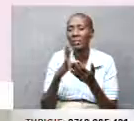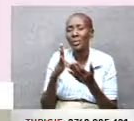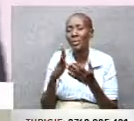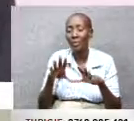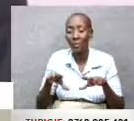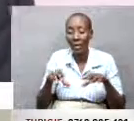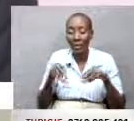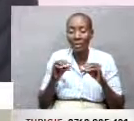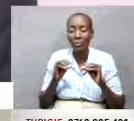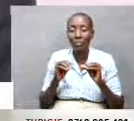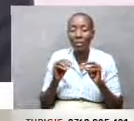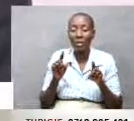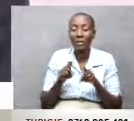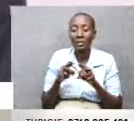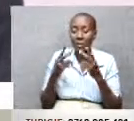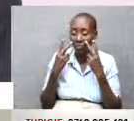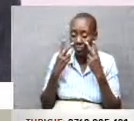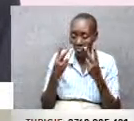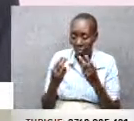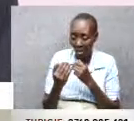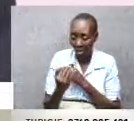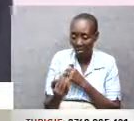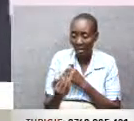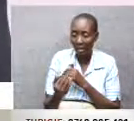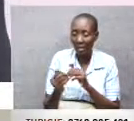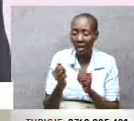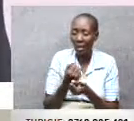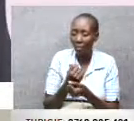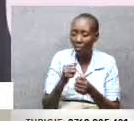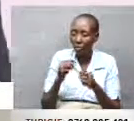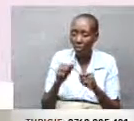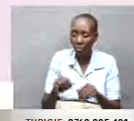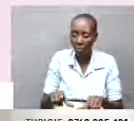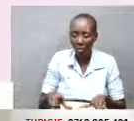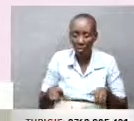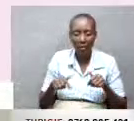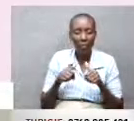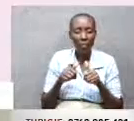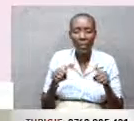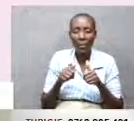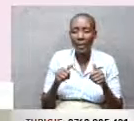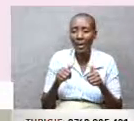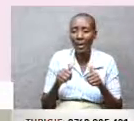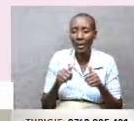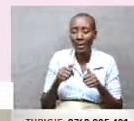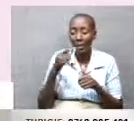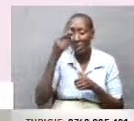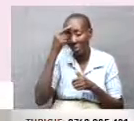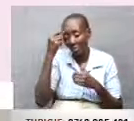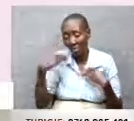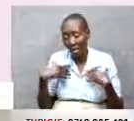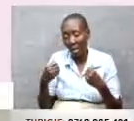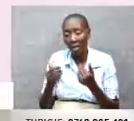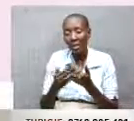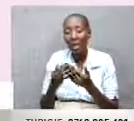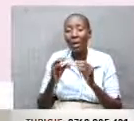To see a child not able to live a full life simply because of no care is